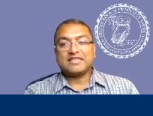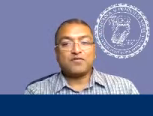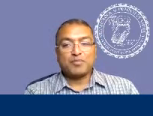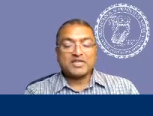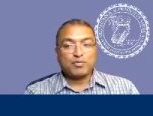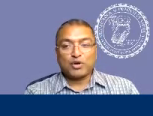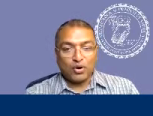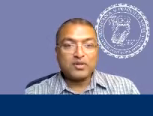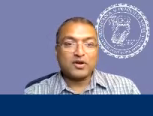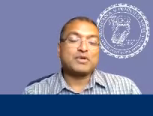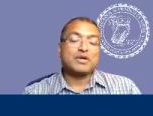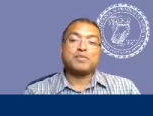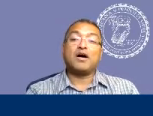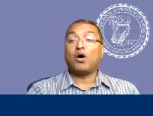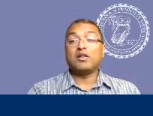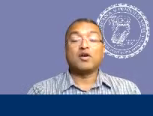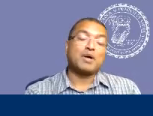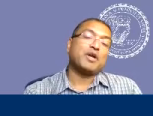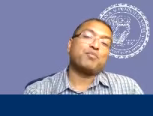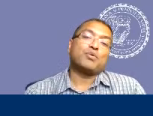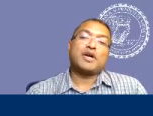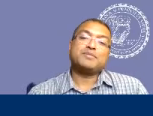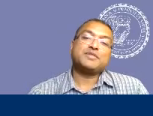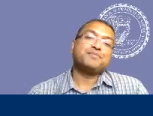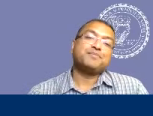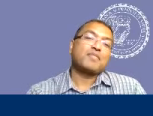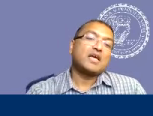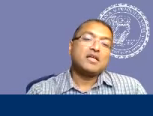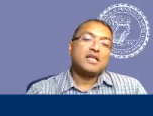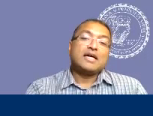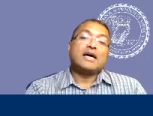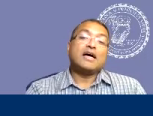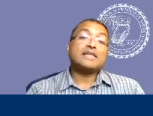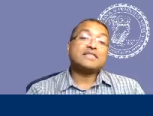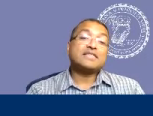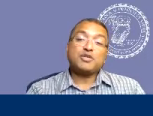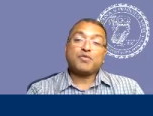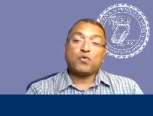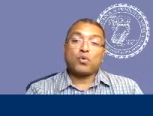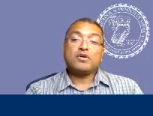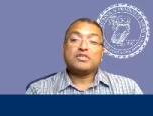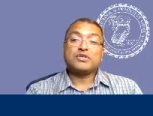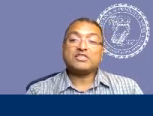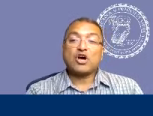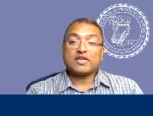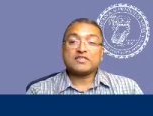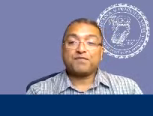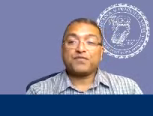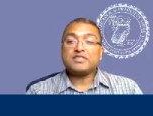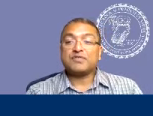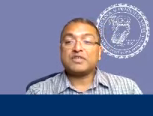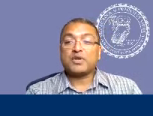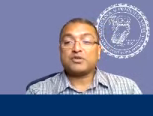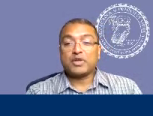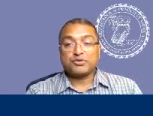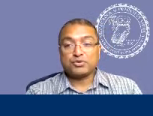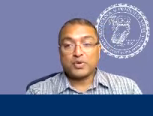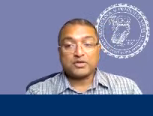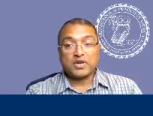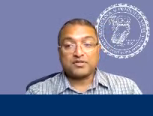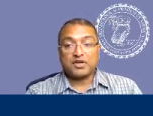updates and information about all our upcoming programs. As I mentioned before, today's talk is the first of the